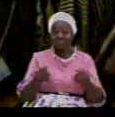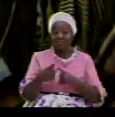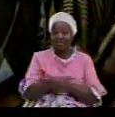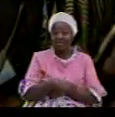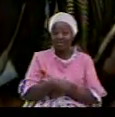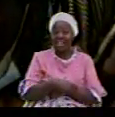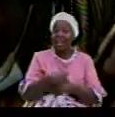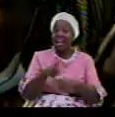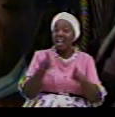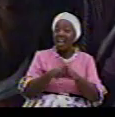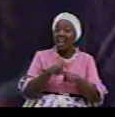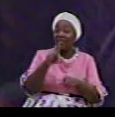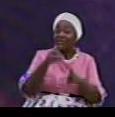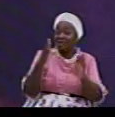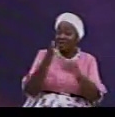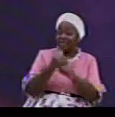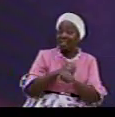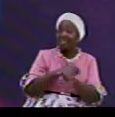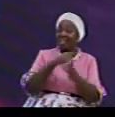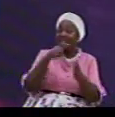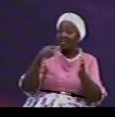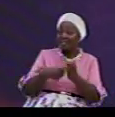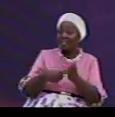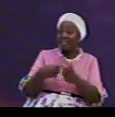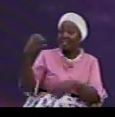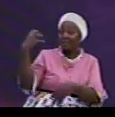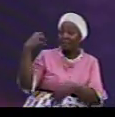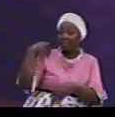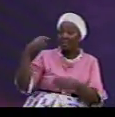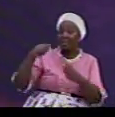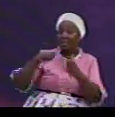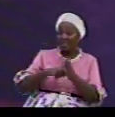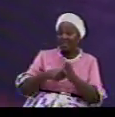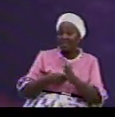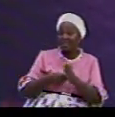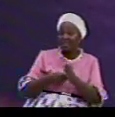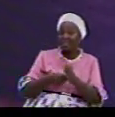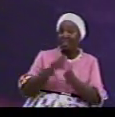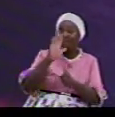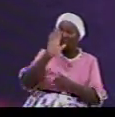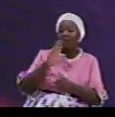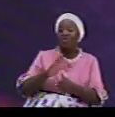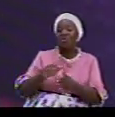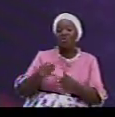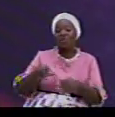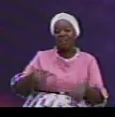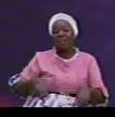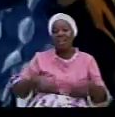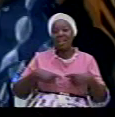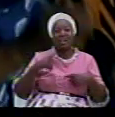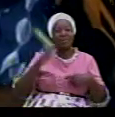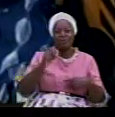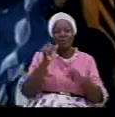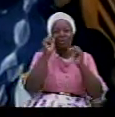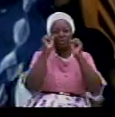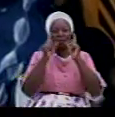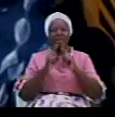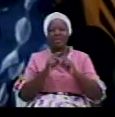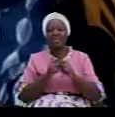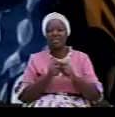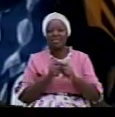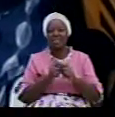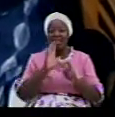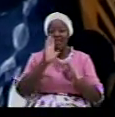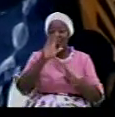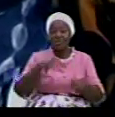get this master key, your life will be astonishing. Your